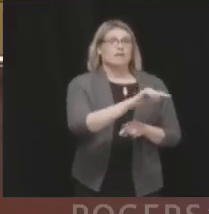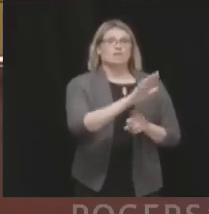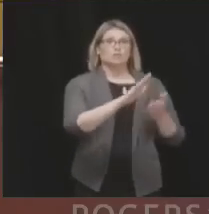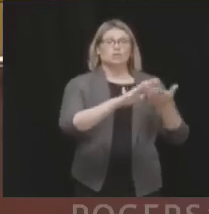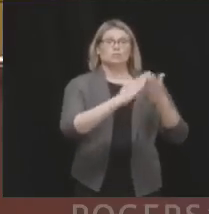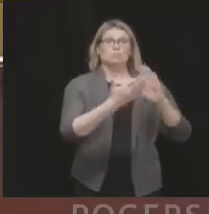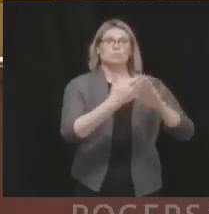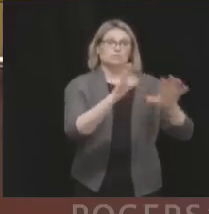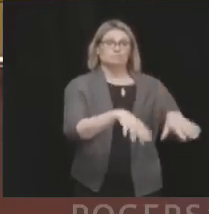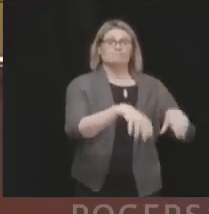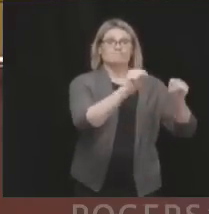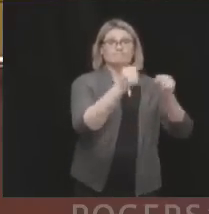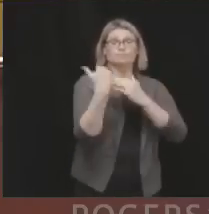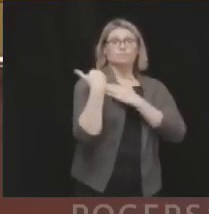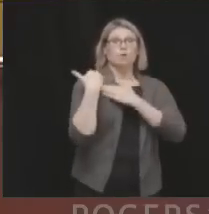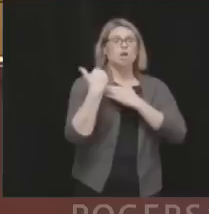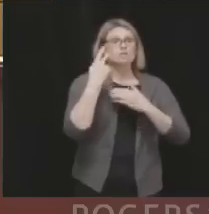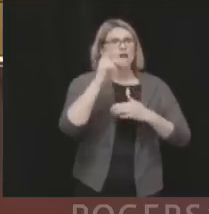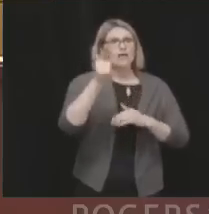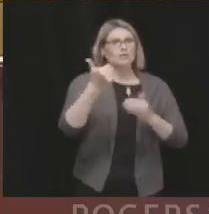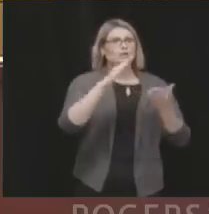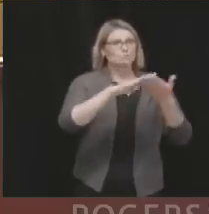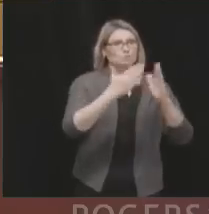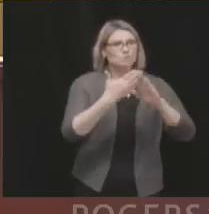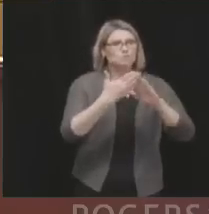Merci, thank you. Laura Brown, CTV.